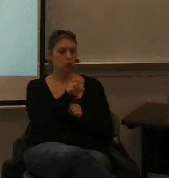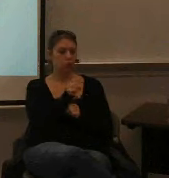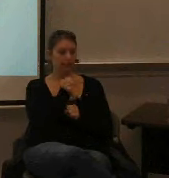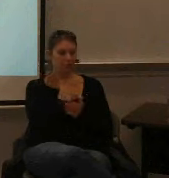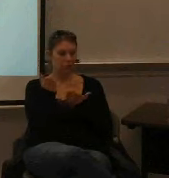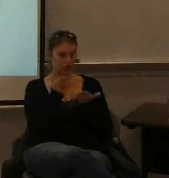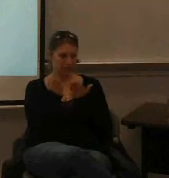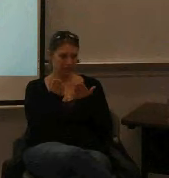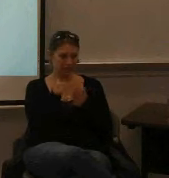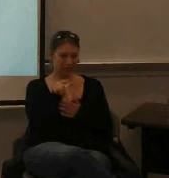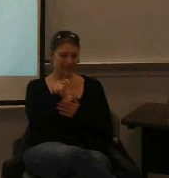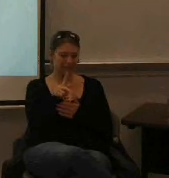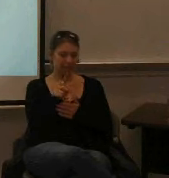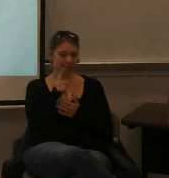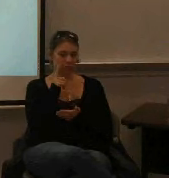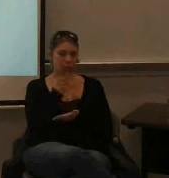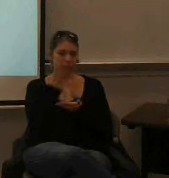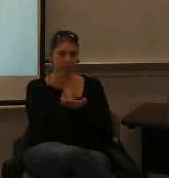lakes provide for humanity.